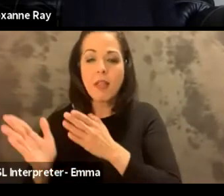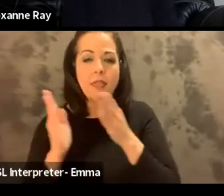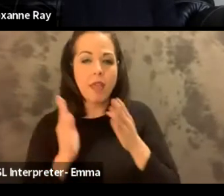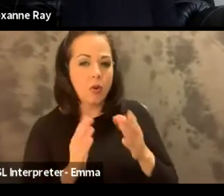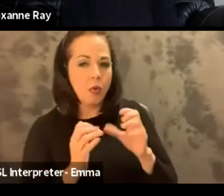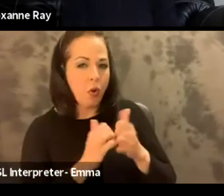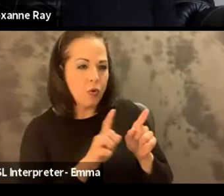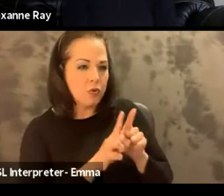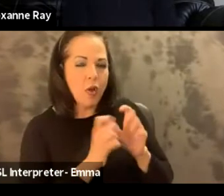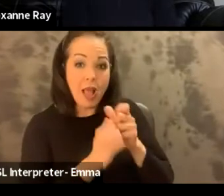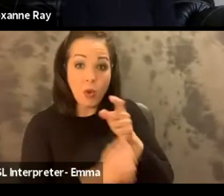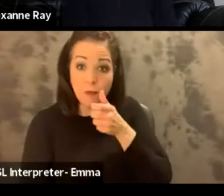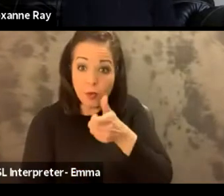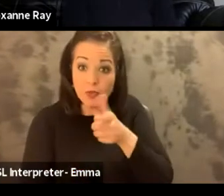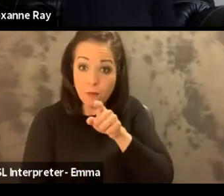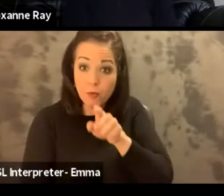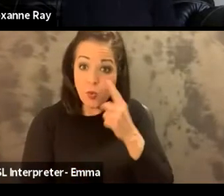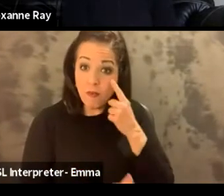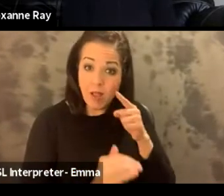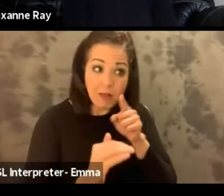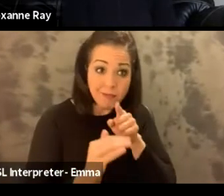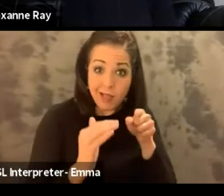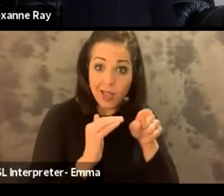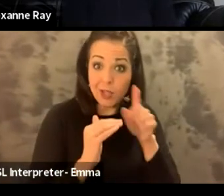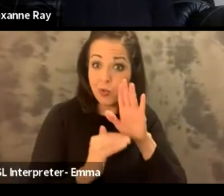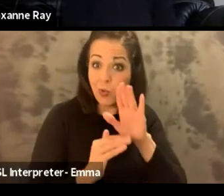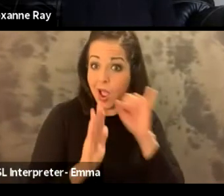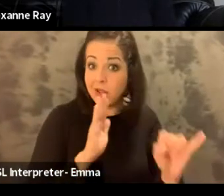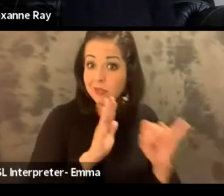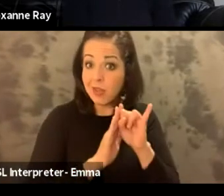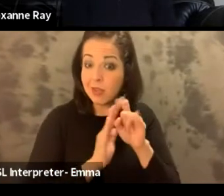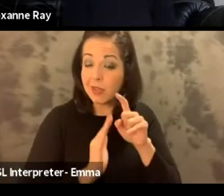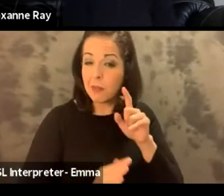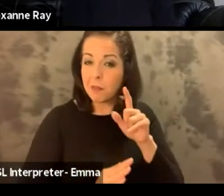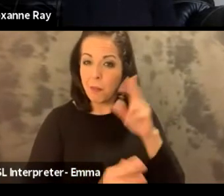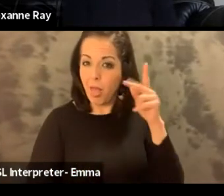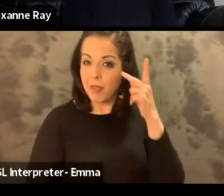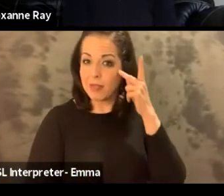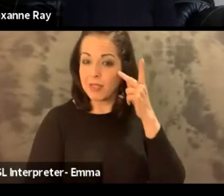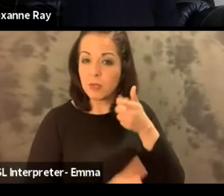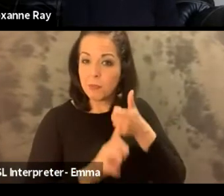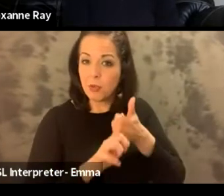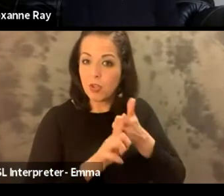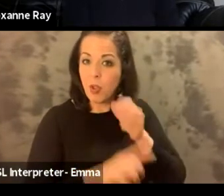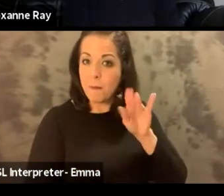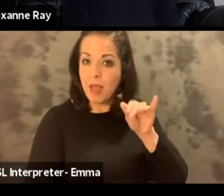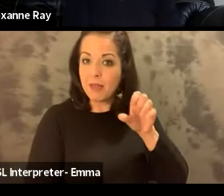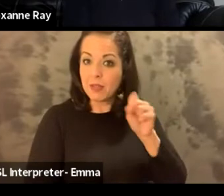have you navigated your own identity politics or personal bias when covering arts?